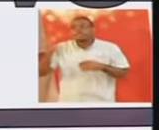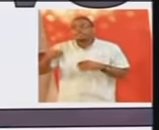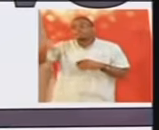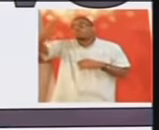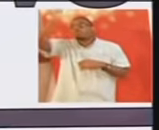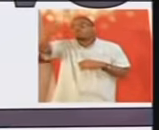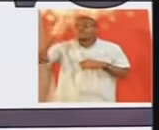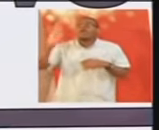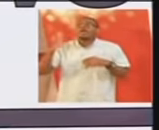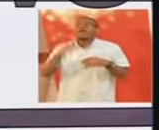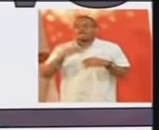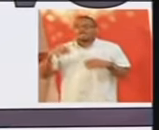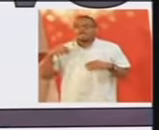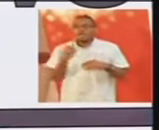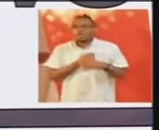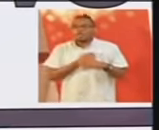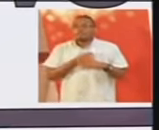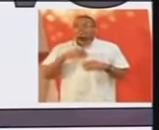our country. Thank you.